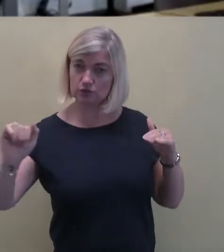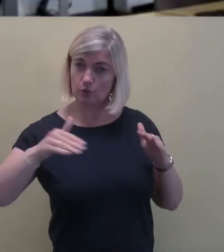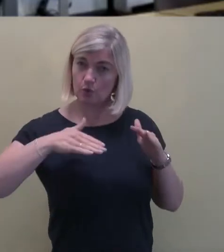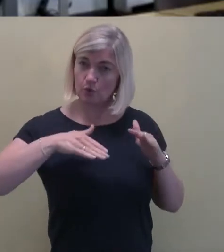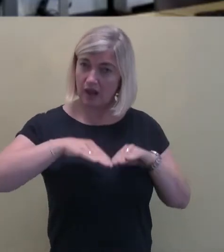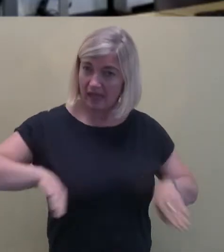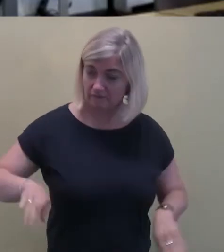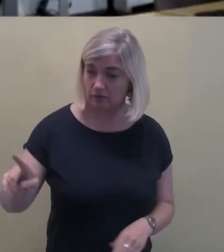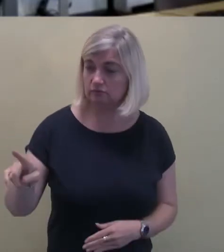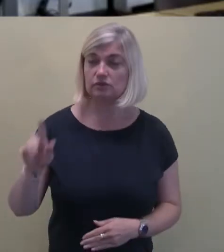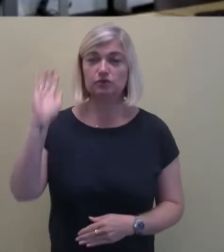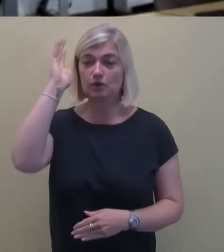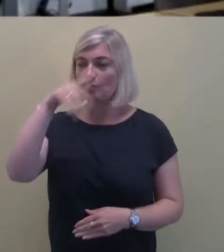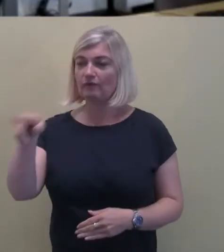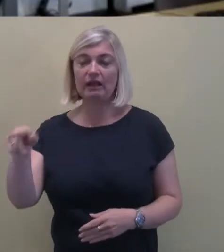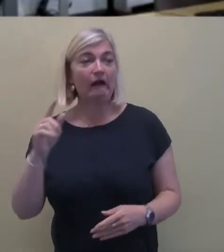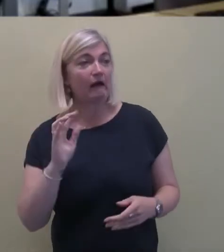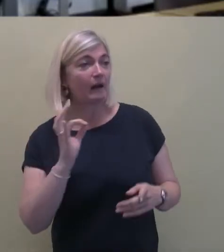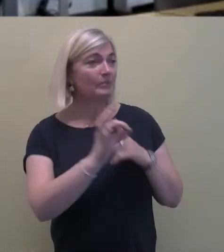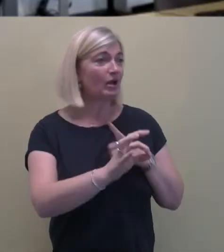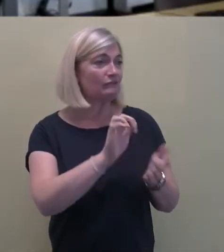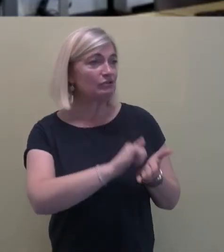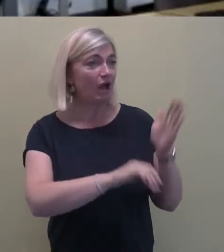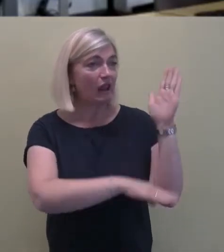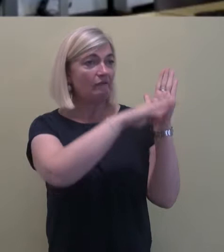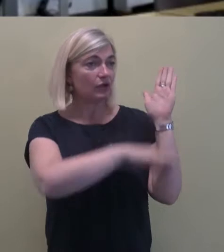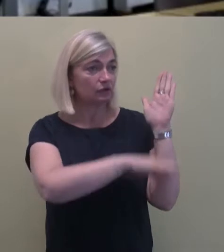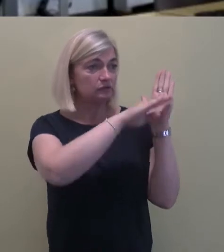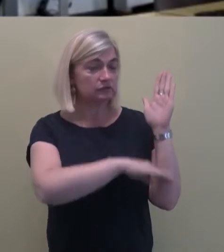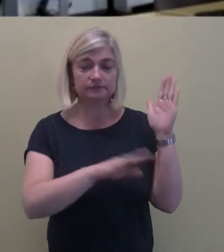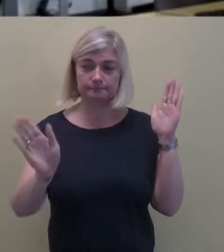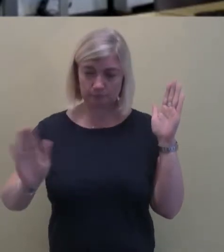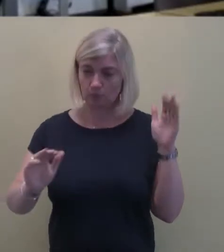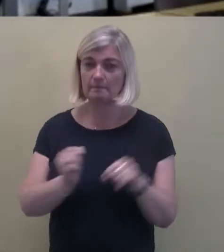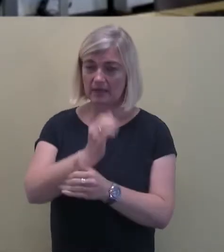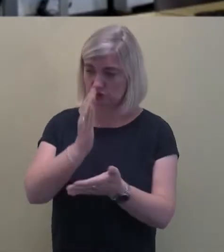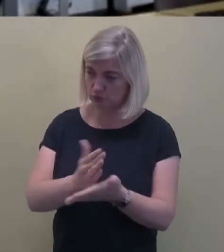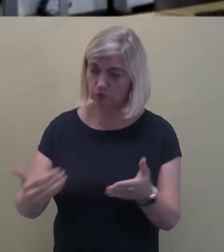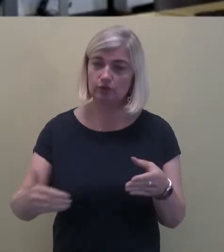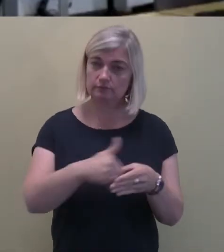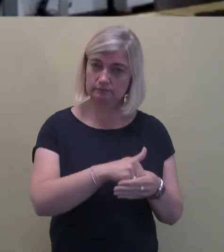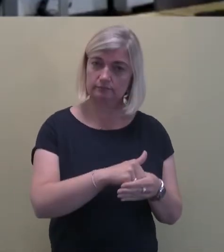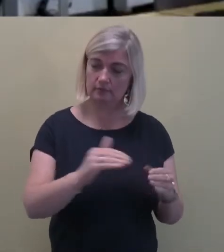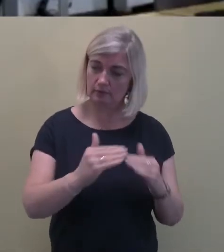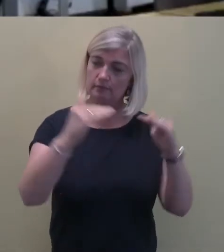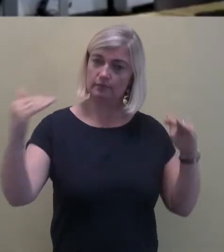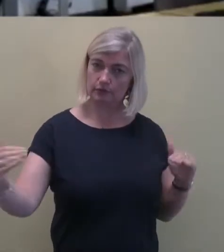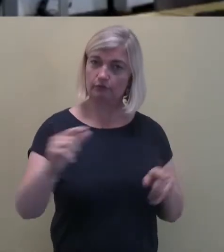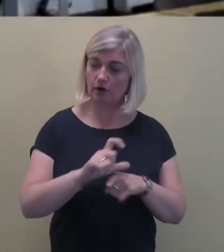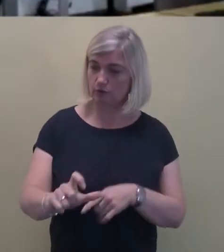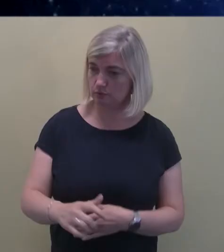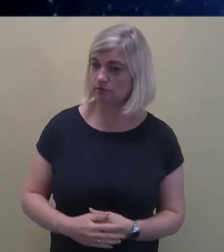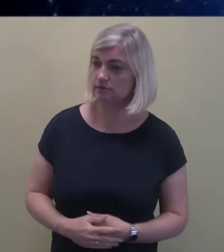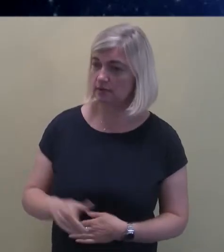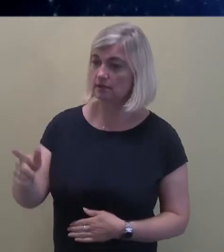really briefly just tell us what kind of courses are on offer? I think you'll be talking to us about our level 1 to level 3 offer.